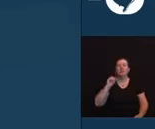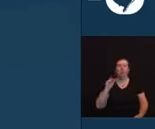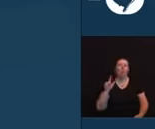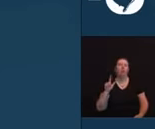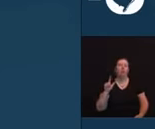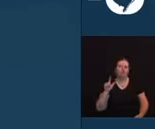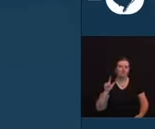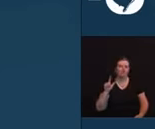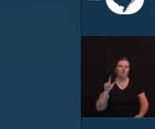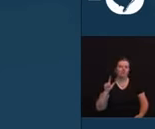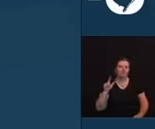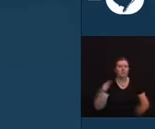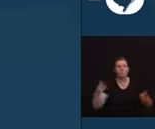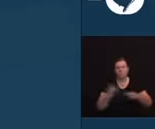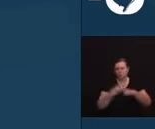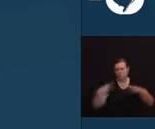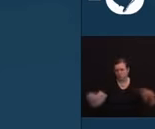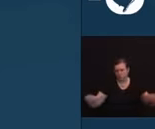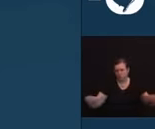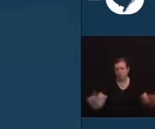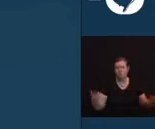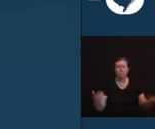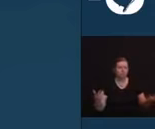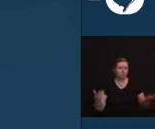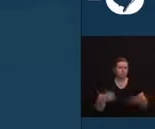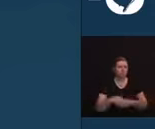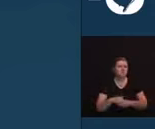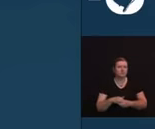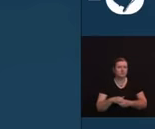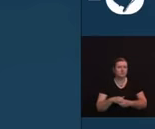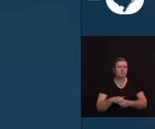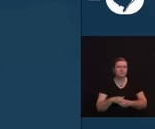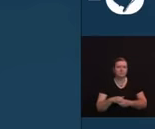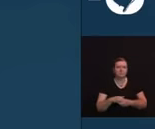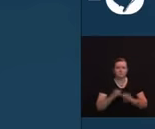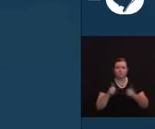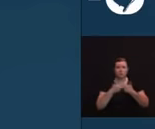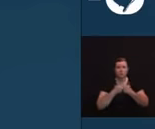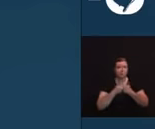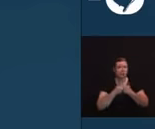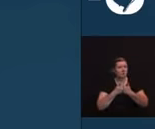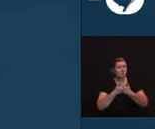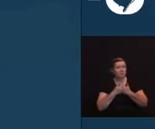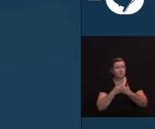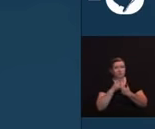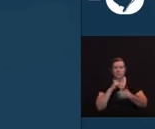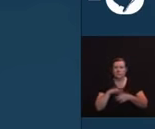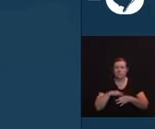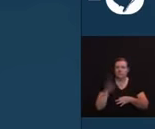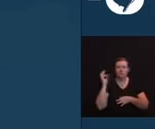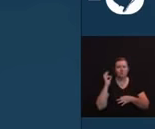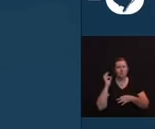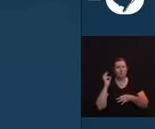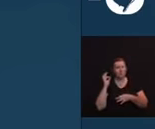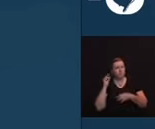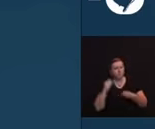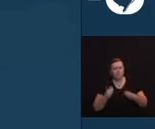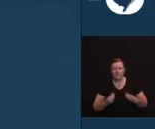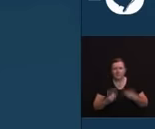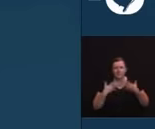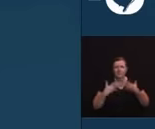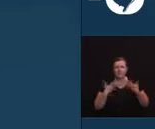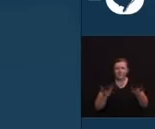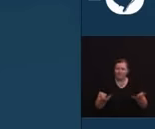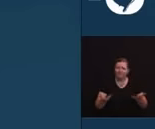the challenges that presented, he never let his spirits dampen. And even though the multiple surgeries he endured,